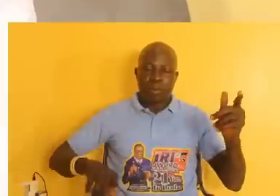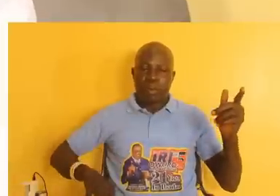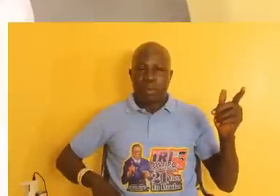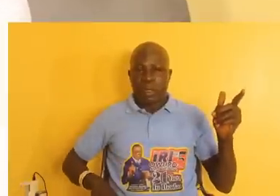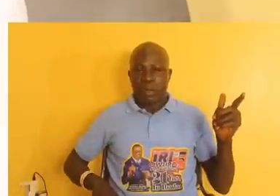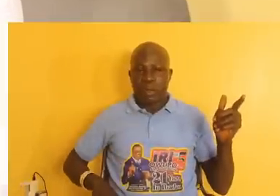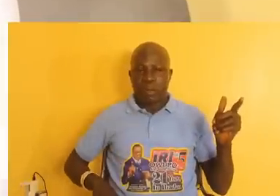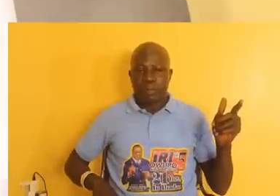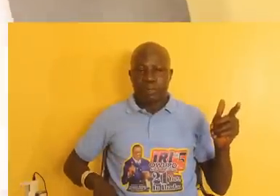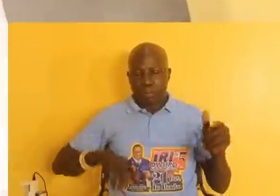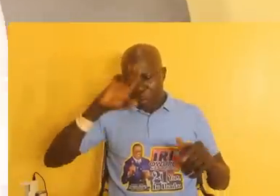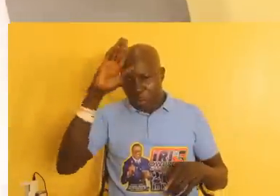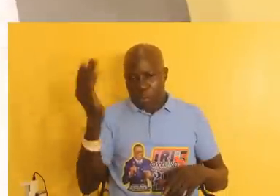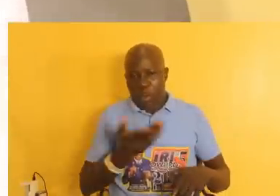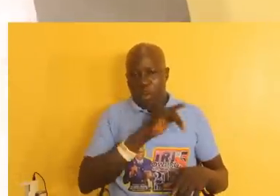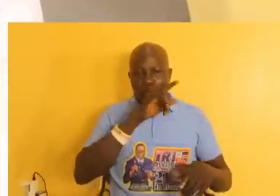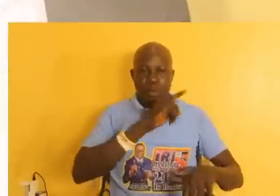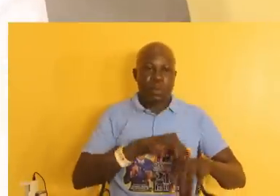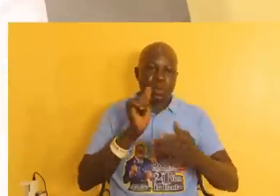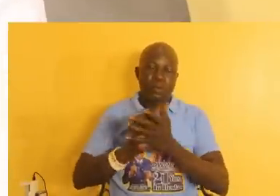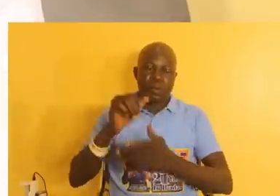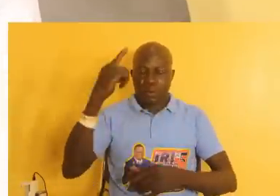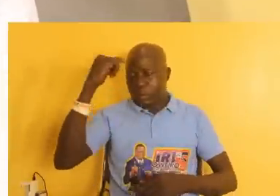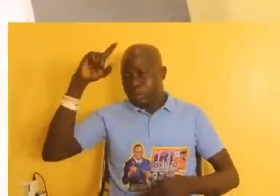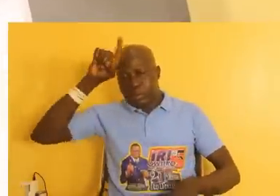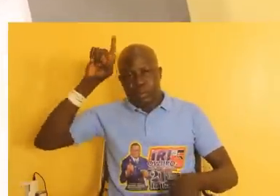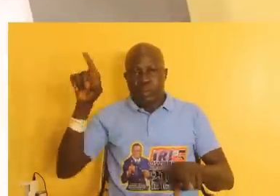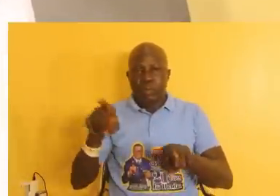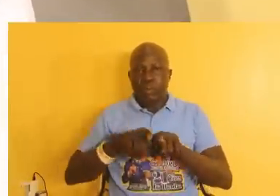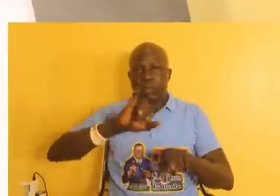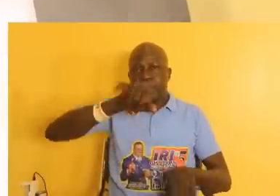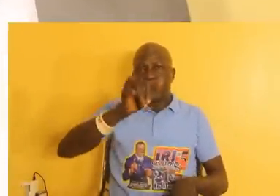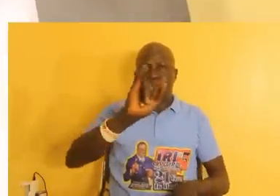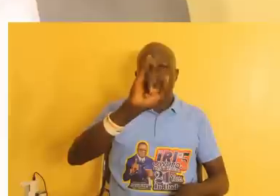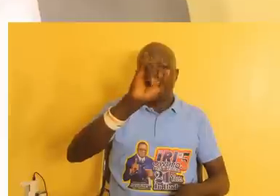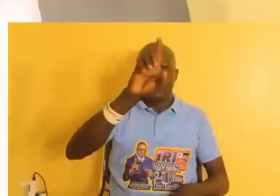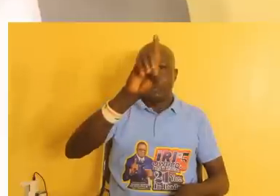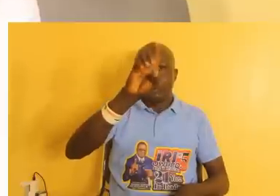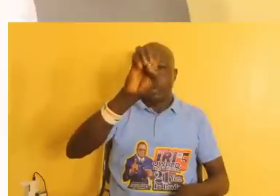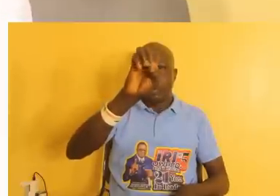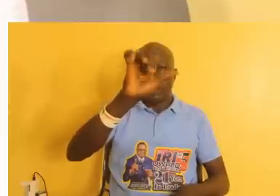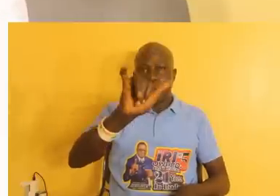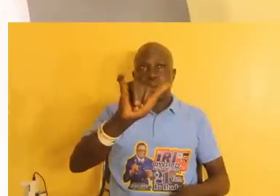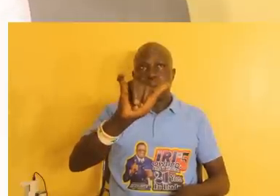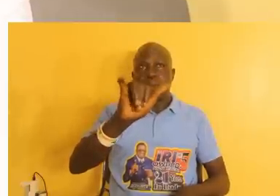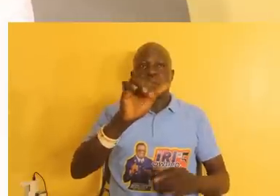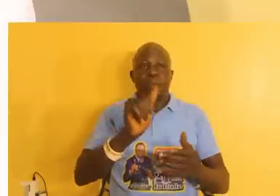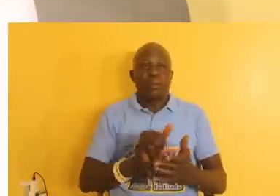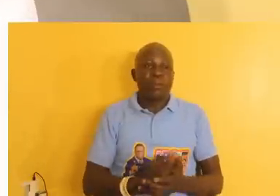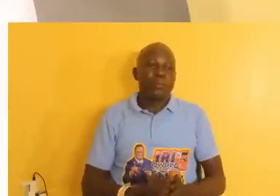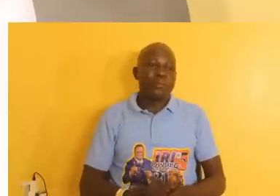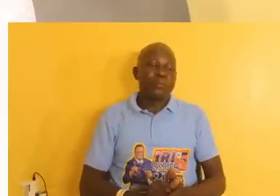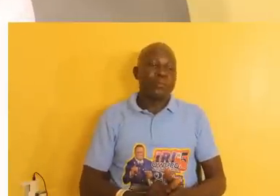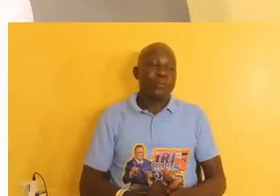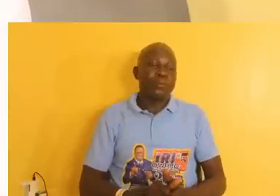amen. Jesus' name, my Lord. Welcome to the segment of Brogide, Apostle Amejesu. Arakunrin